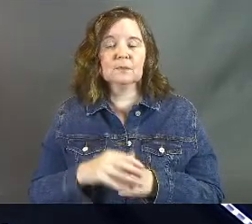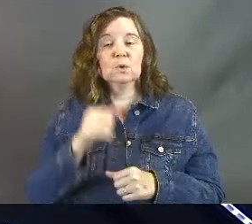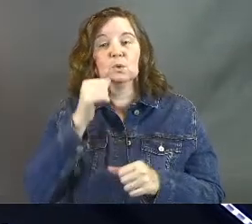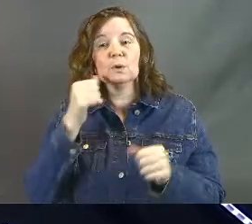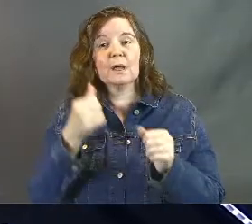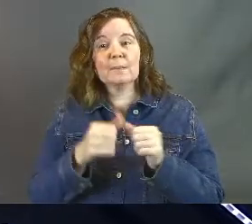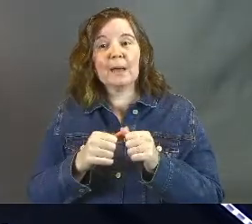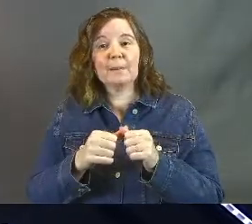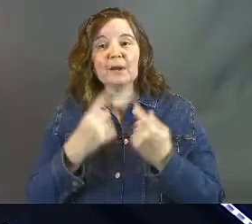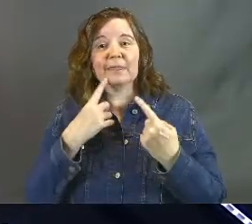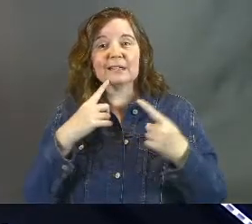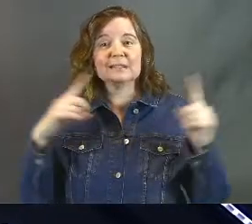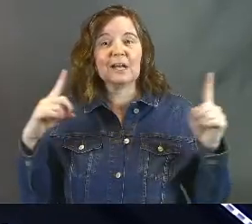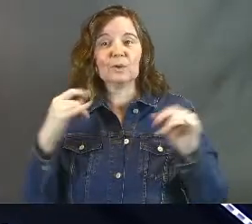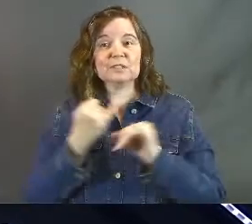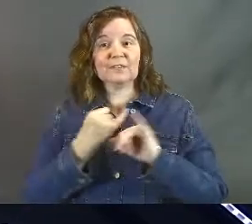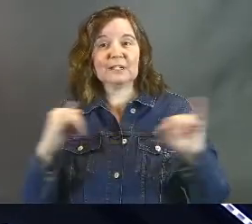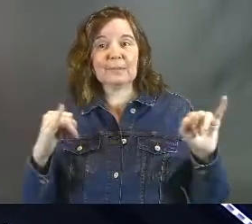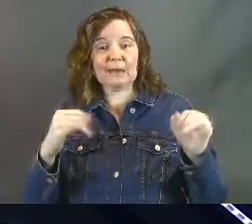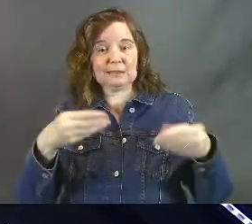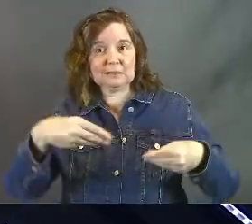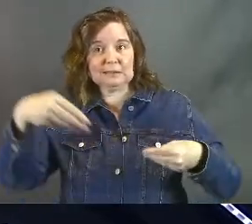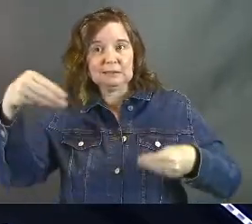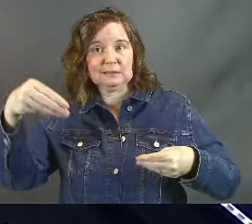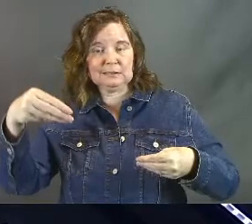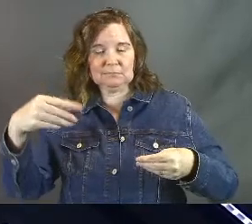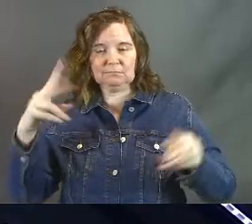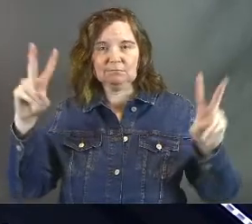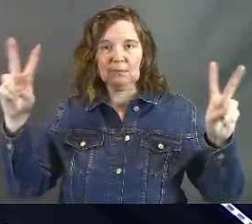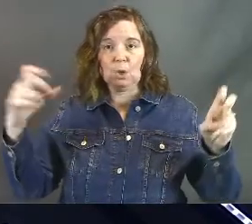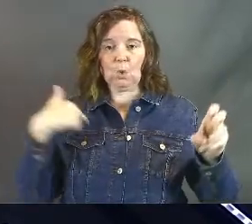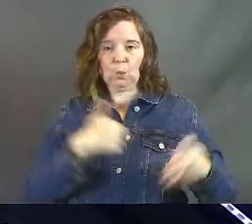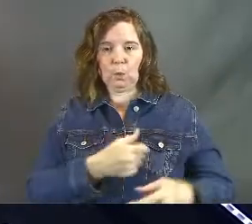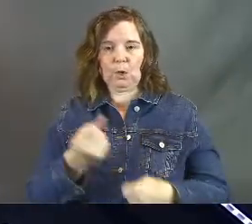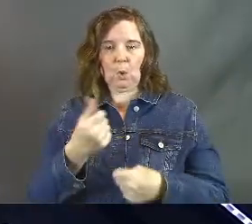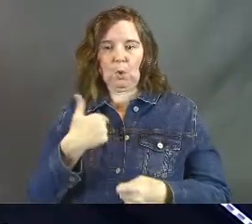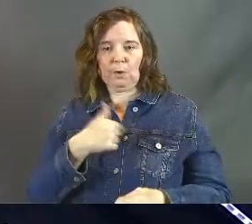Remember the Declaration of Independence. We hold these truths to be